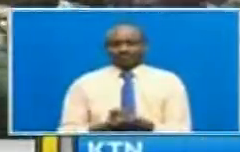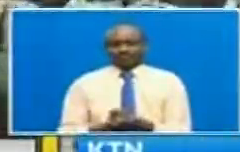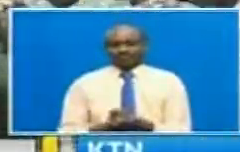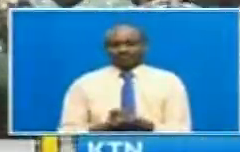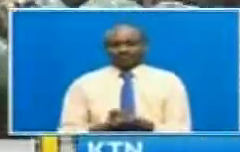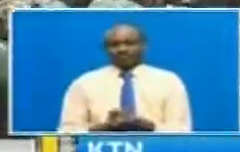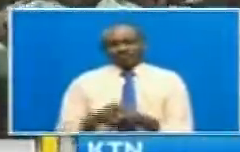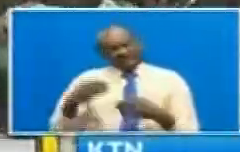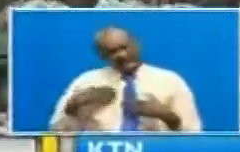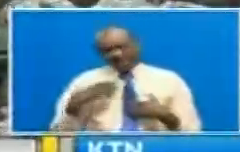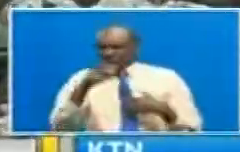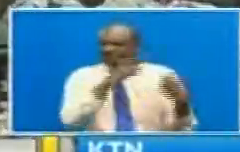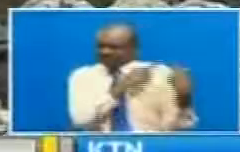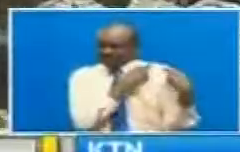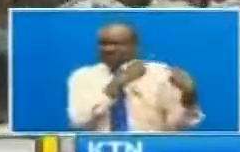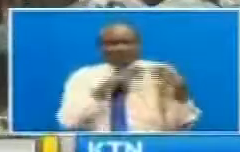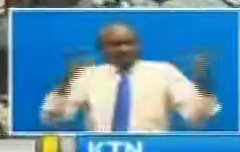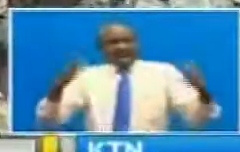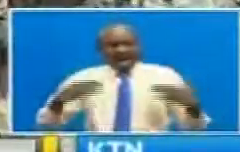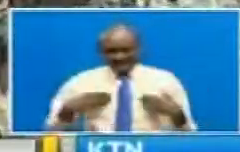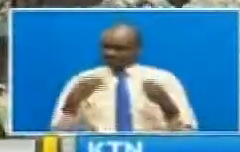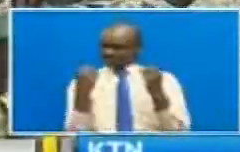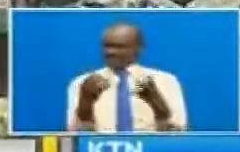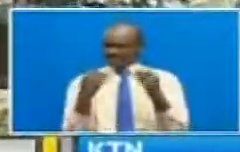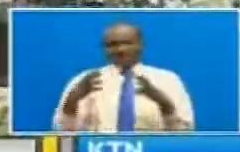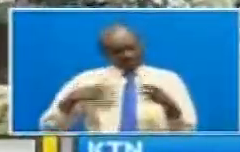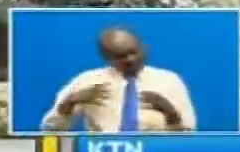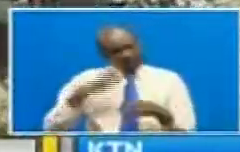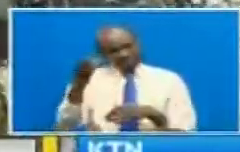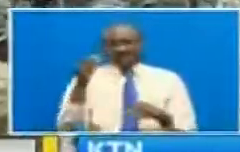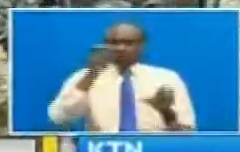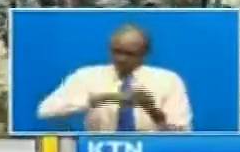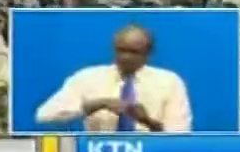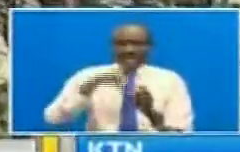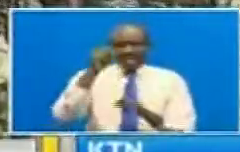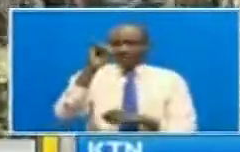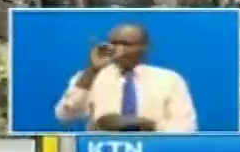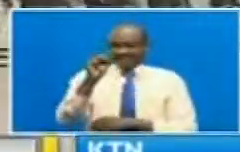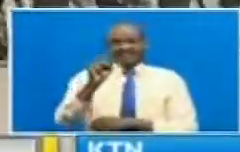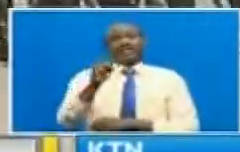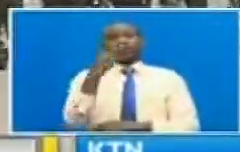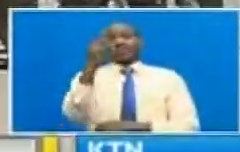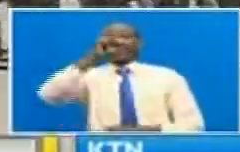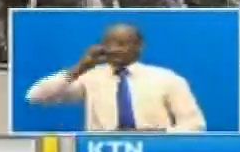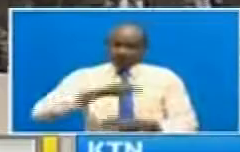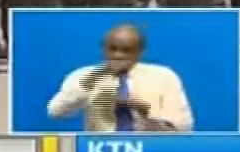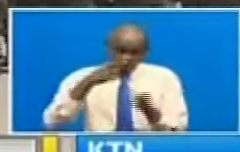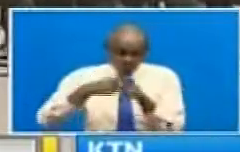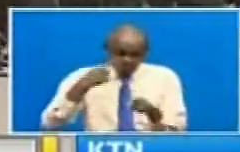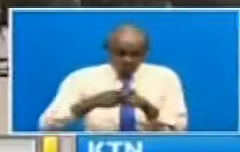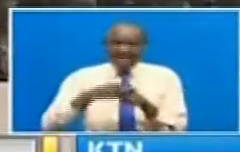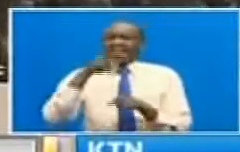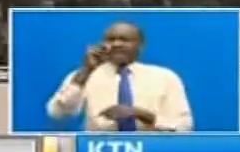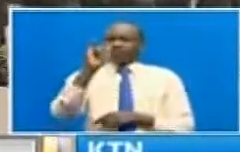With an expanded mandate which has seen an increase in the number of servicemen and women by more than 20,000, the National Youth